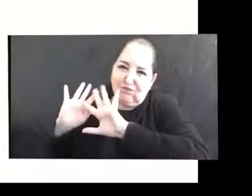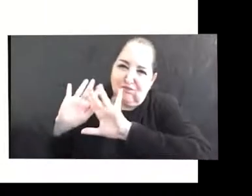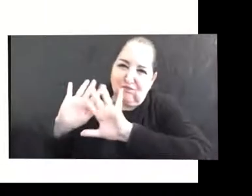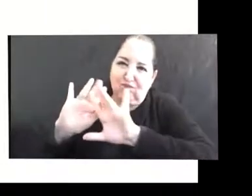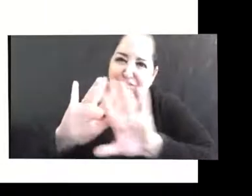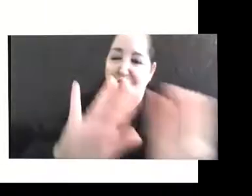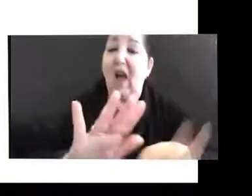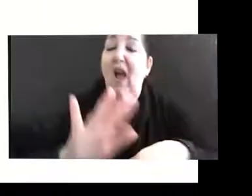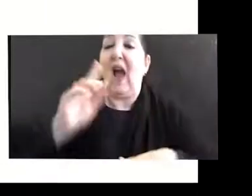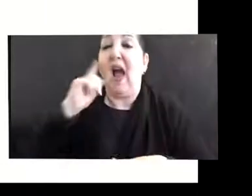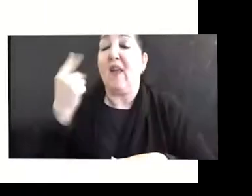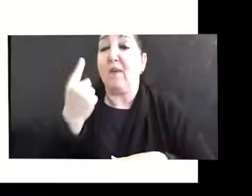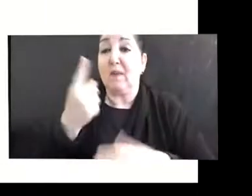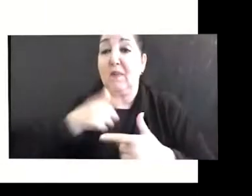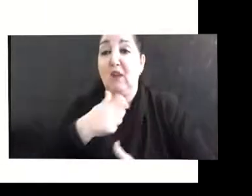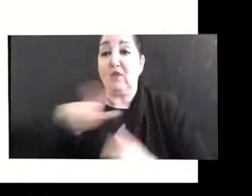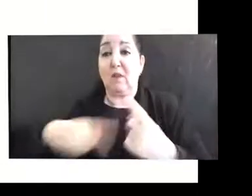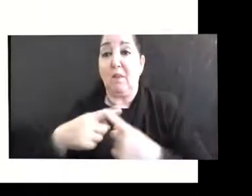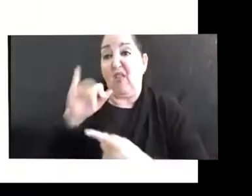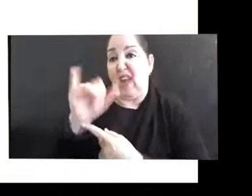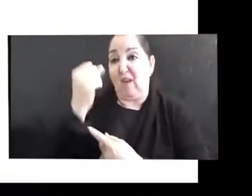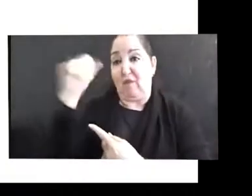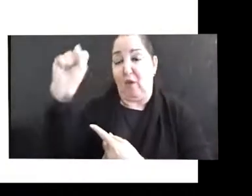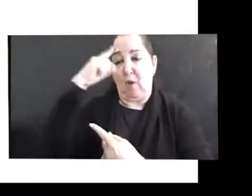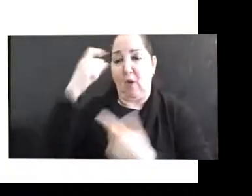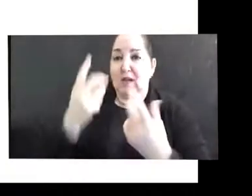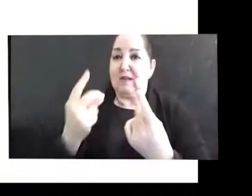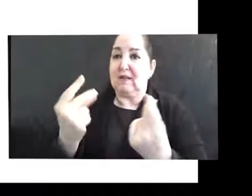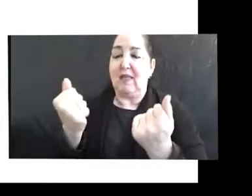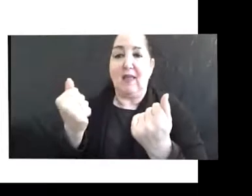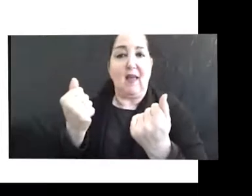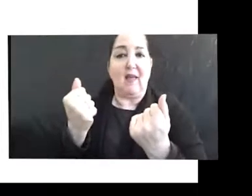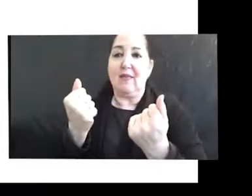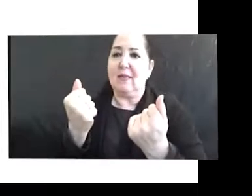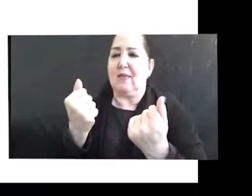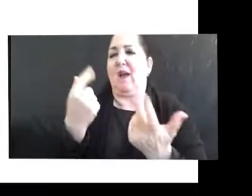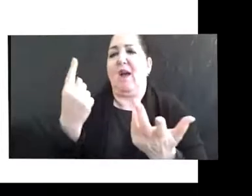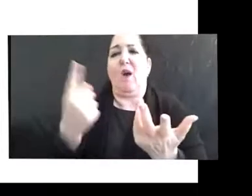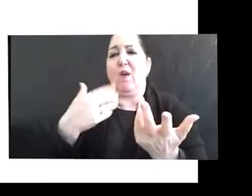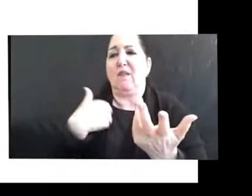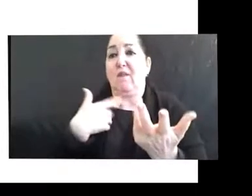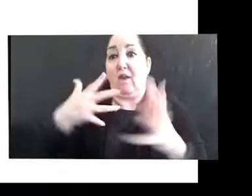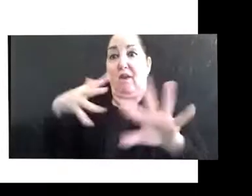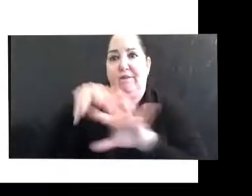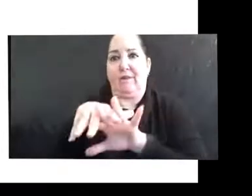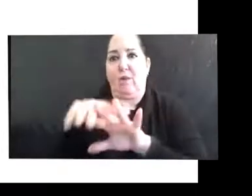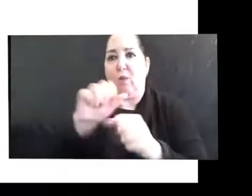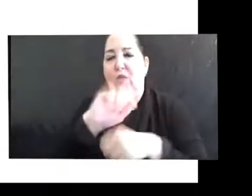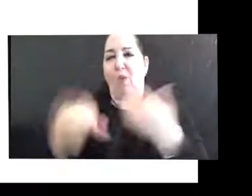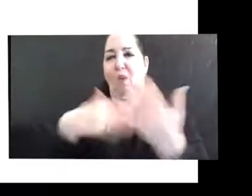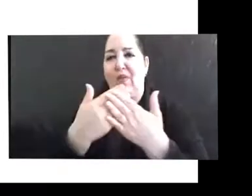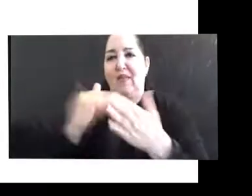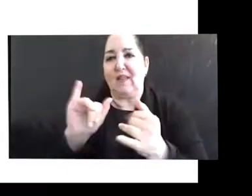very particular about this revolt, where suddenly there's also, of course, always tangled with these